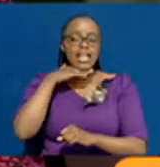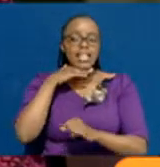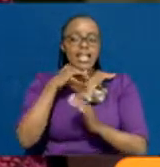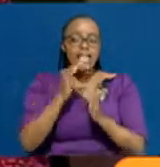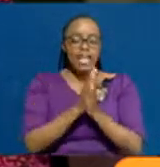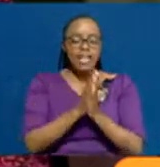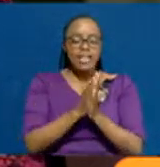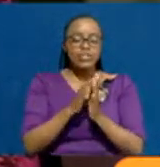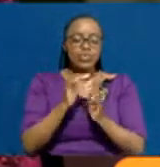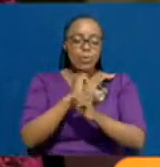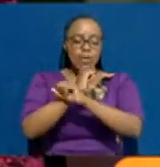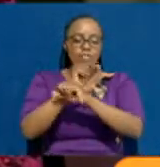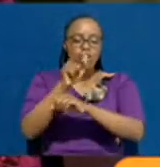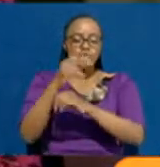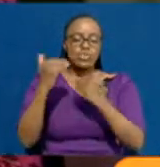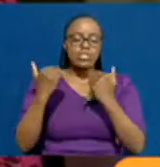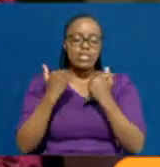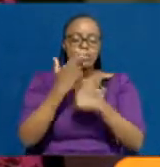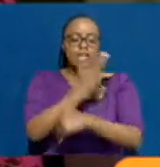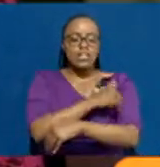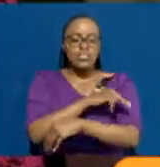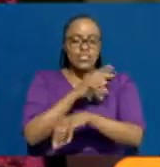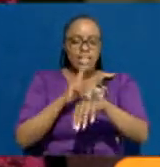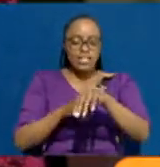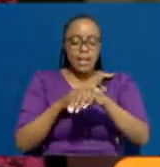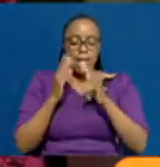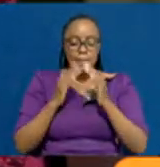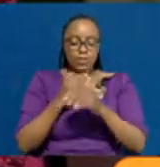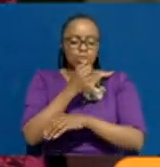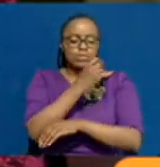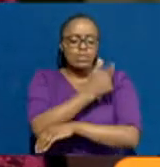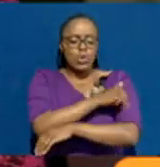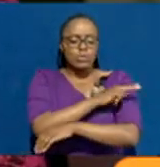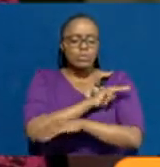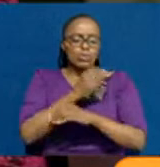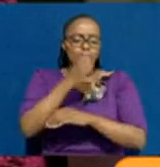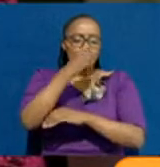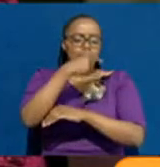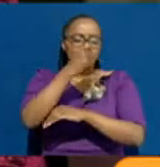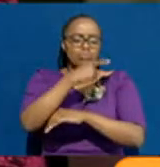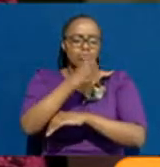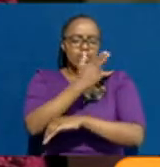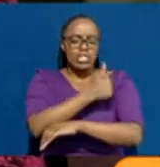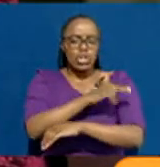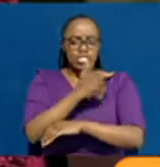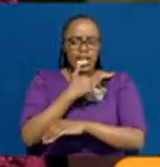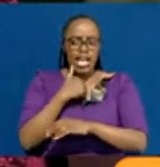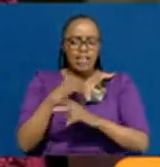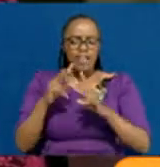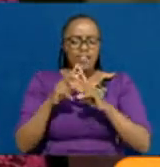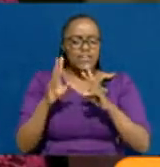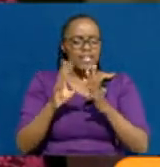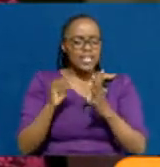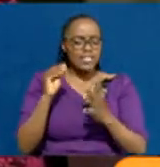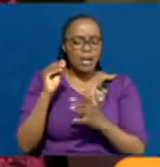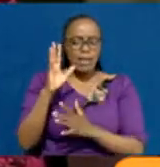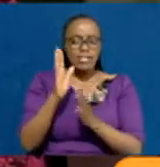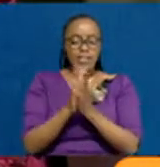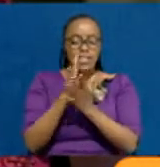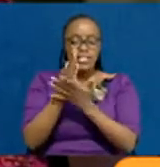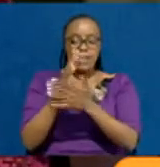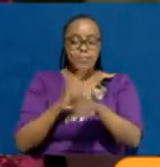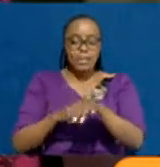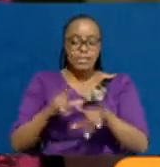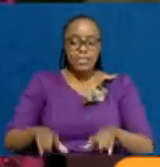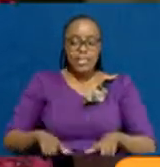preventing hospitalization, because when someone is hospitalized because of COVID-19, they incur a very high bill, and sometimes they may